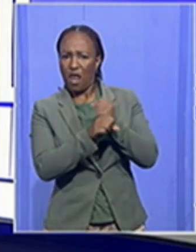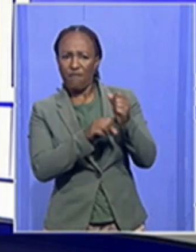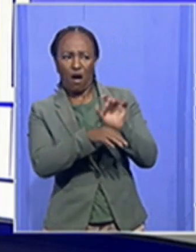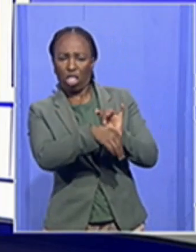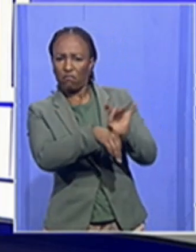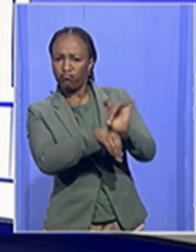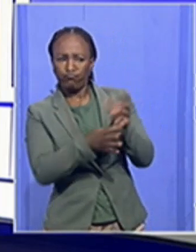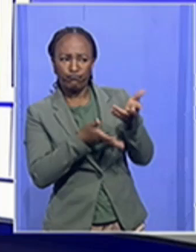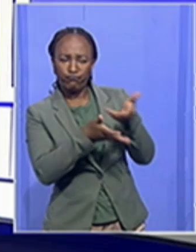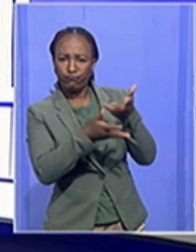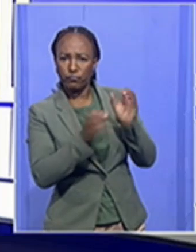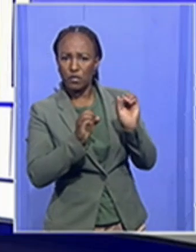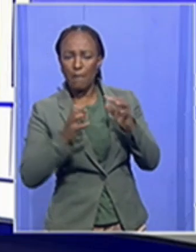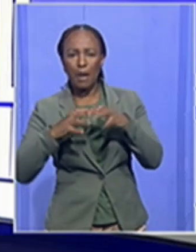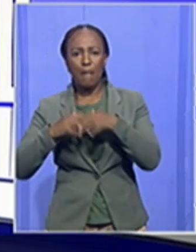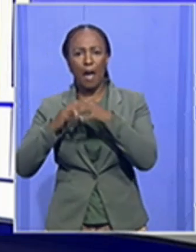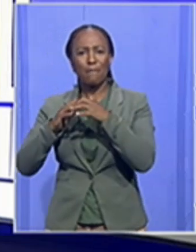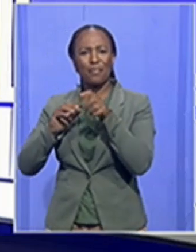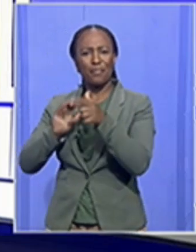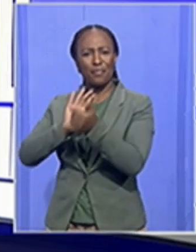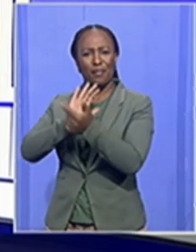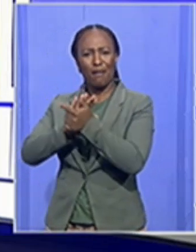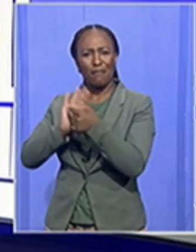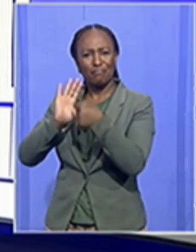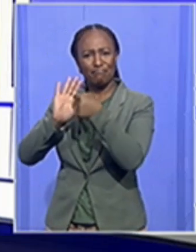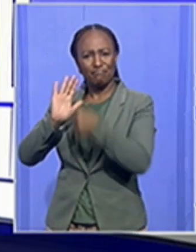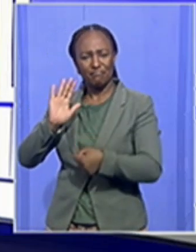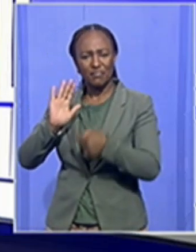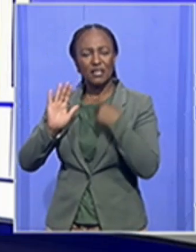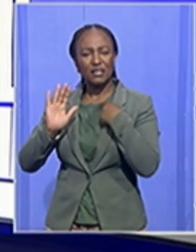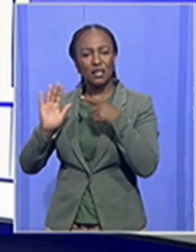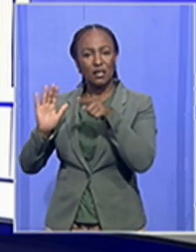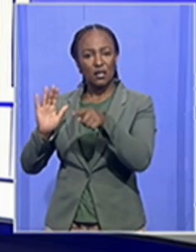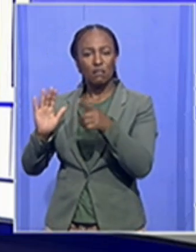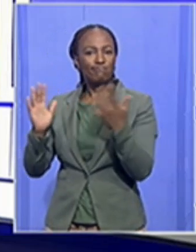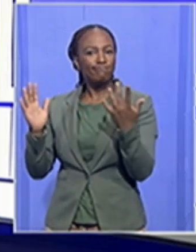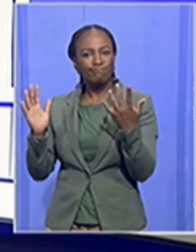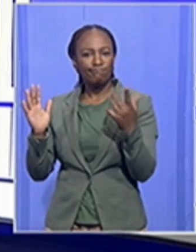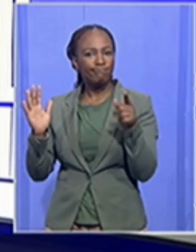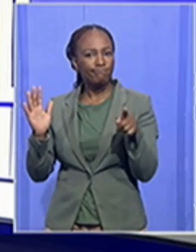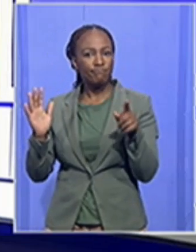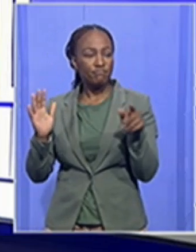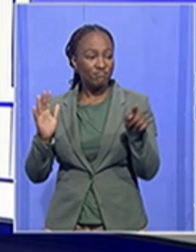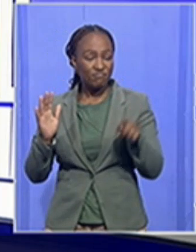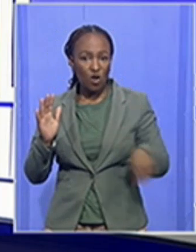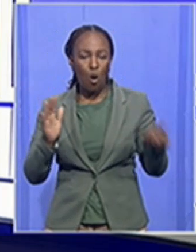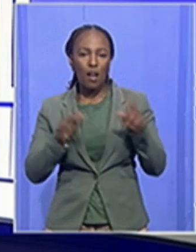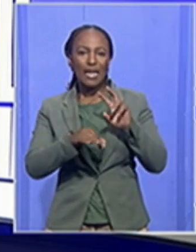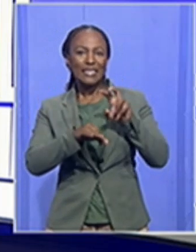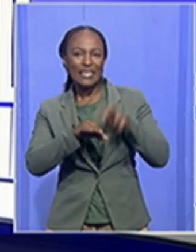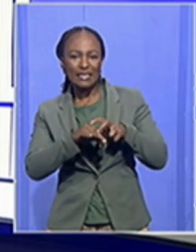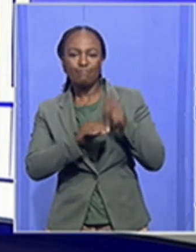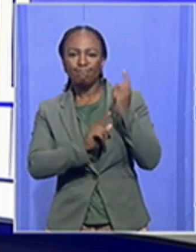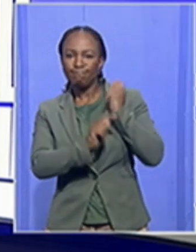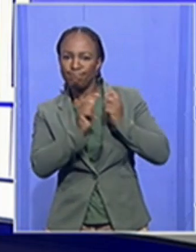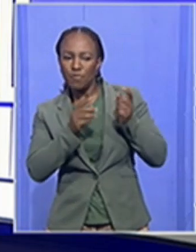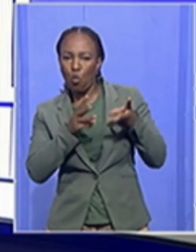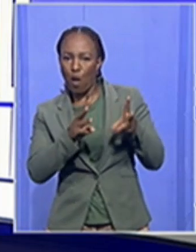melao yeo e lego seo se dirilego gore melao yeo e thadilwego e se gate ka mošito o tee le dinyakwa le meetlo ya bona ya